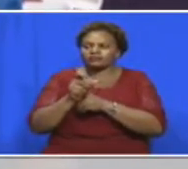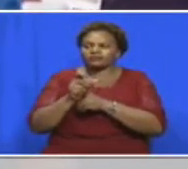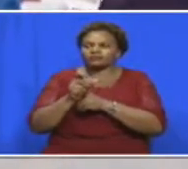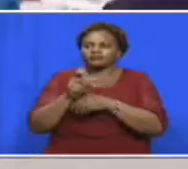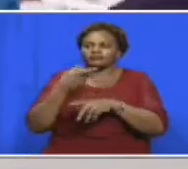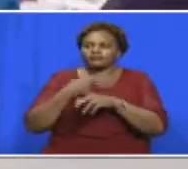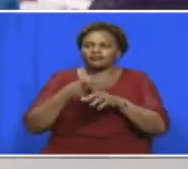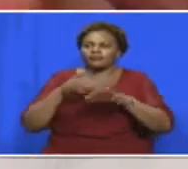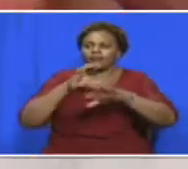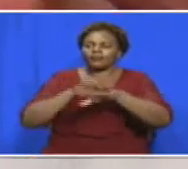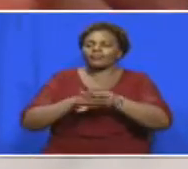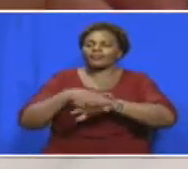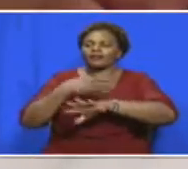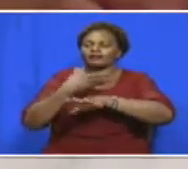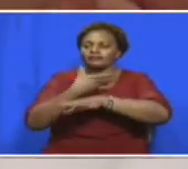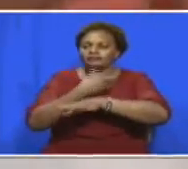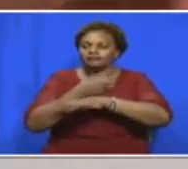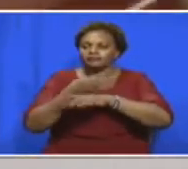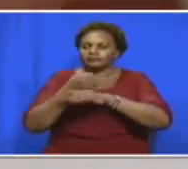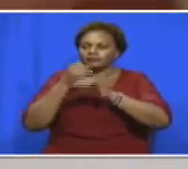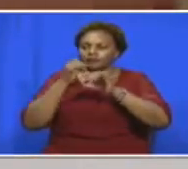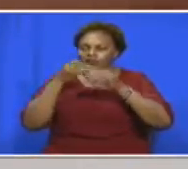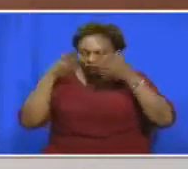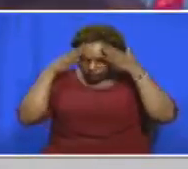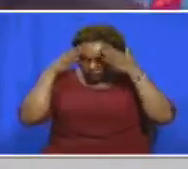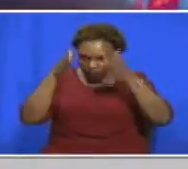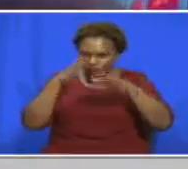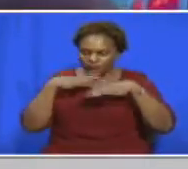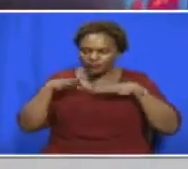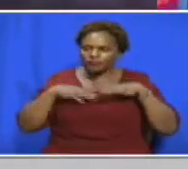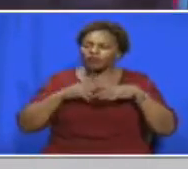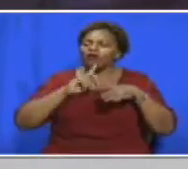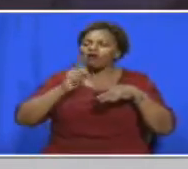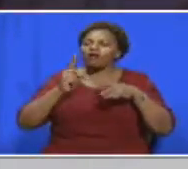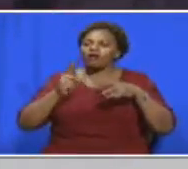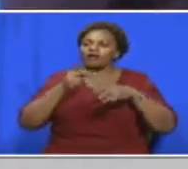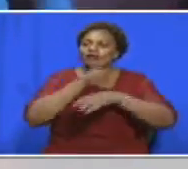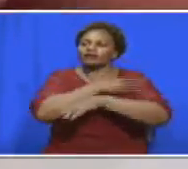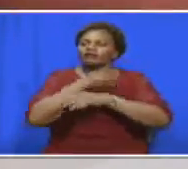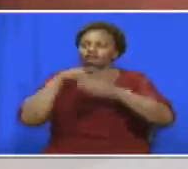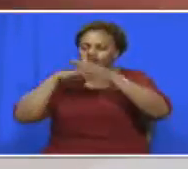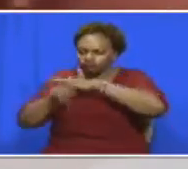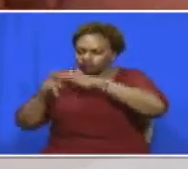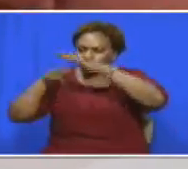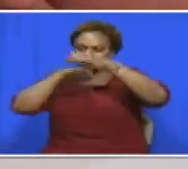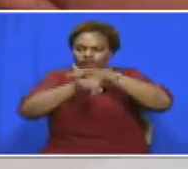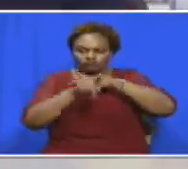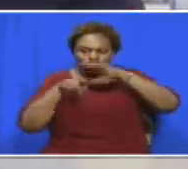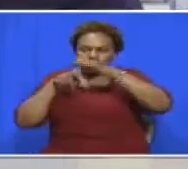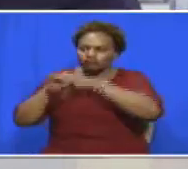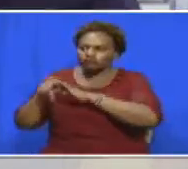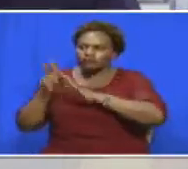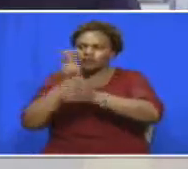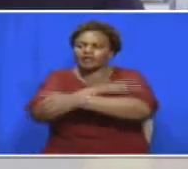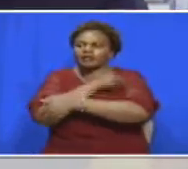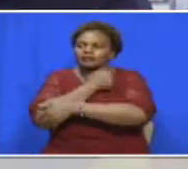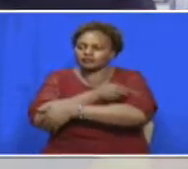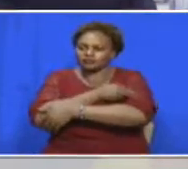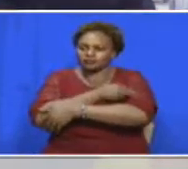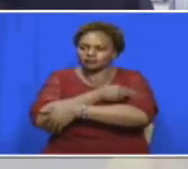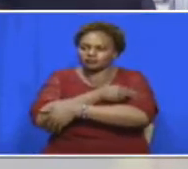kuimarisha mapokezi ya chanjo ni kulenga umma kwa kuamuru wahudumu kuzuru nyumba moja hadi nyingine wakitoa chanjo